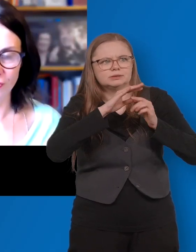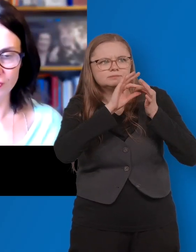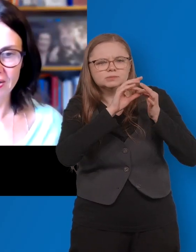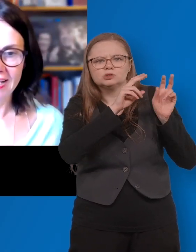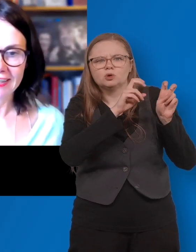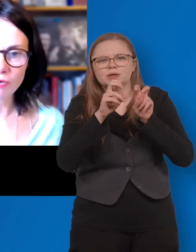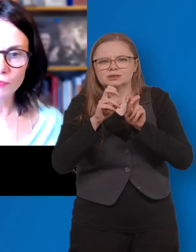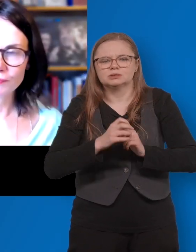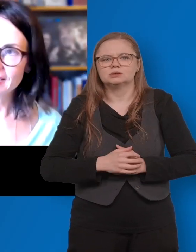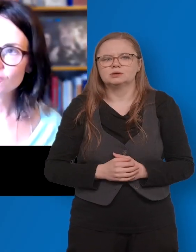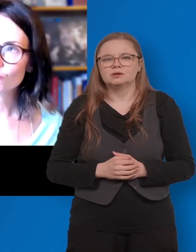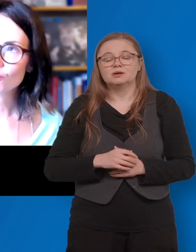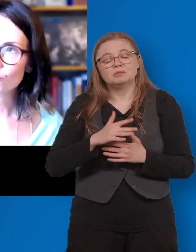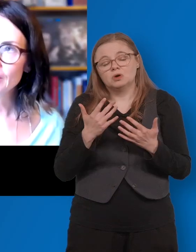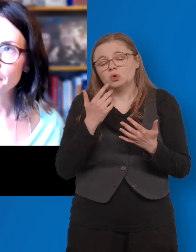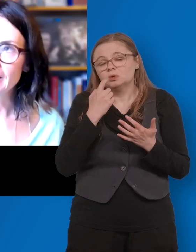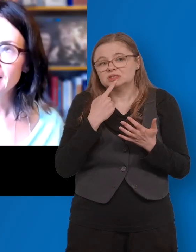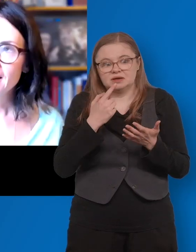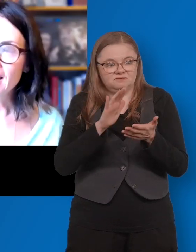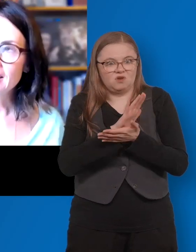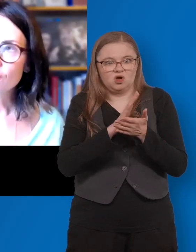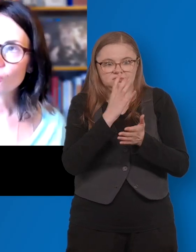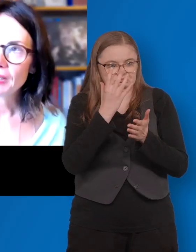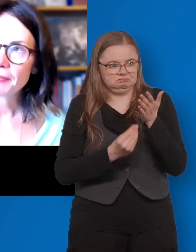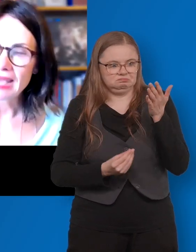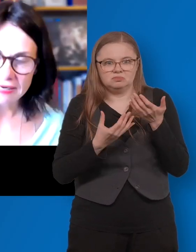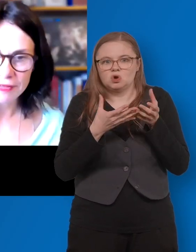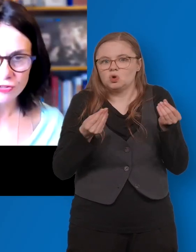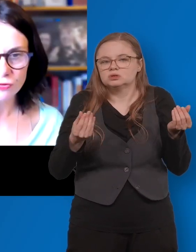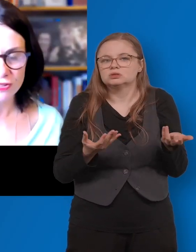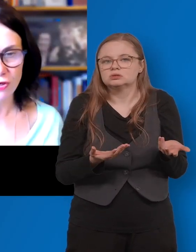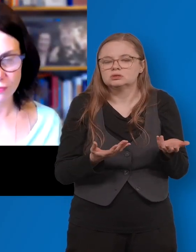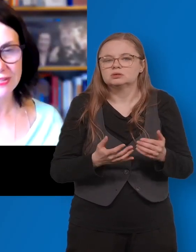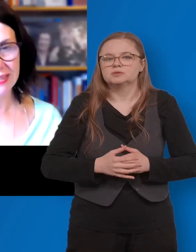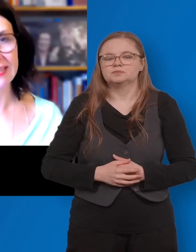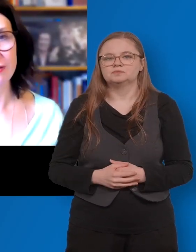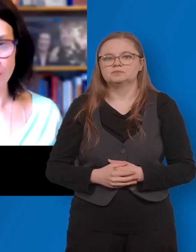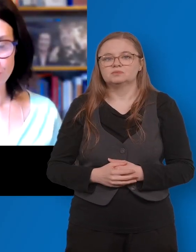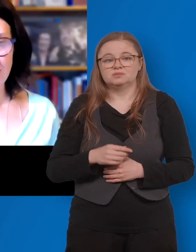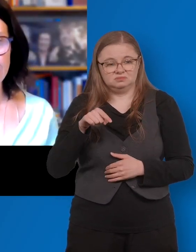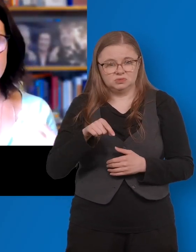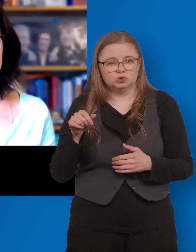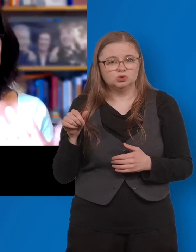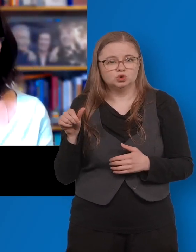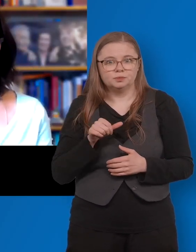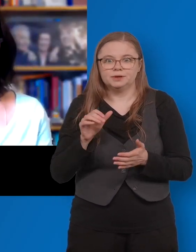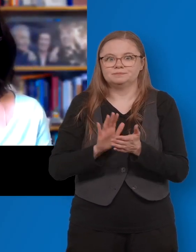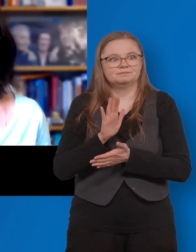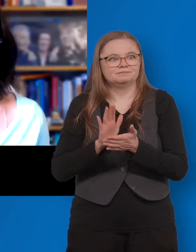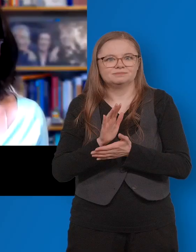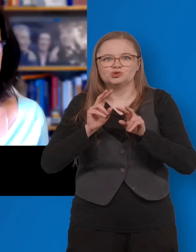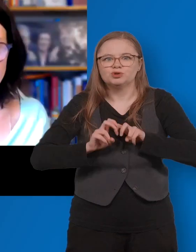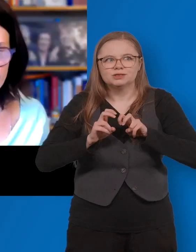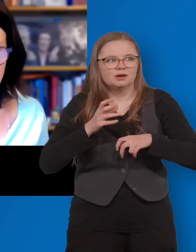the research? You know, this should surely be an enjoyable element to research, and particularly when you're taking a